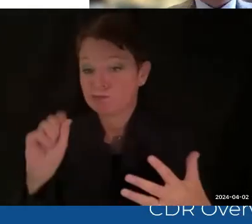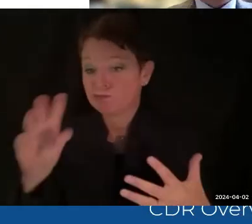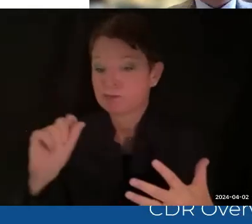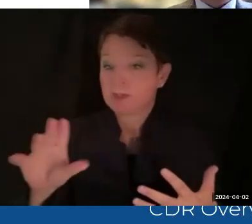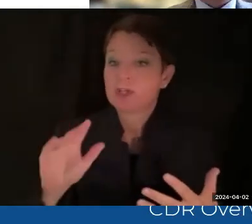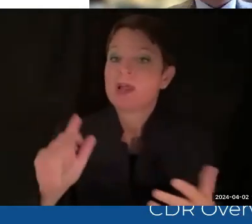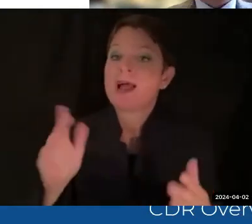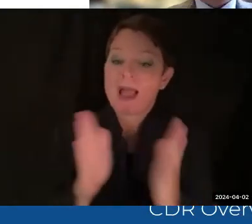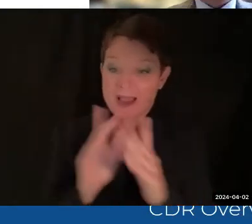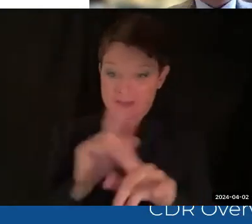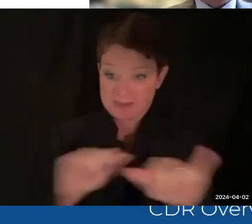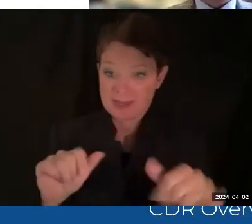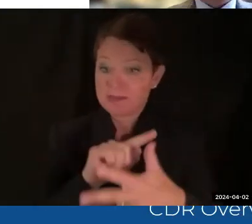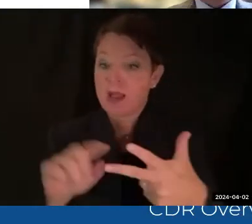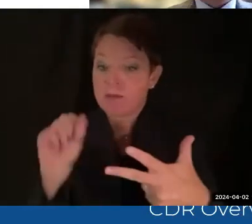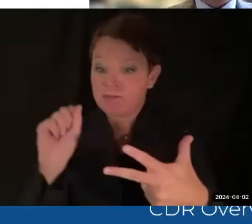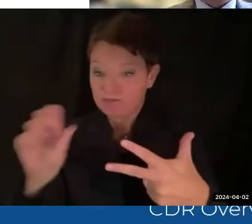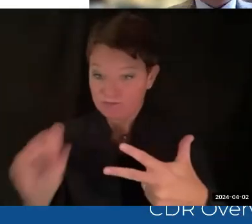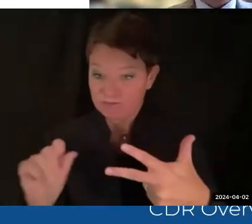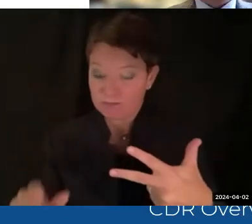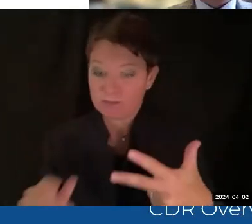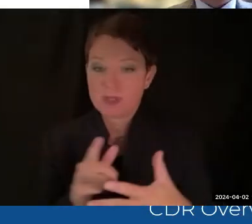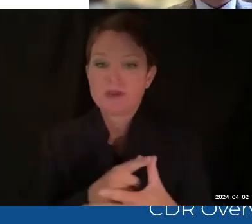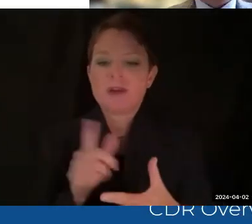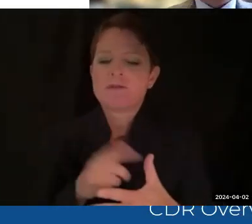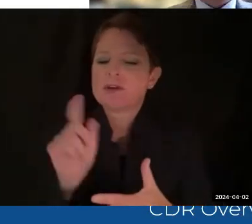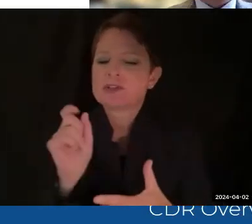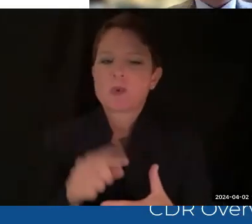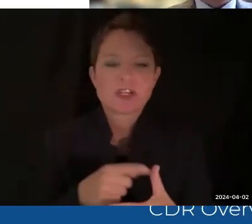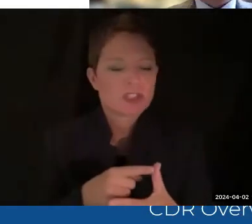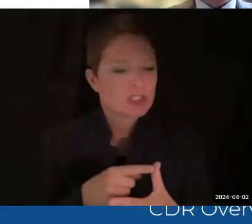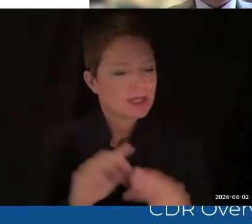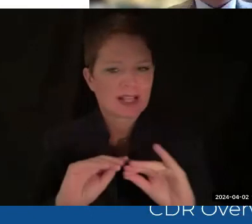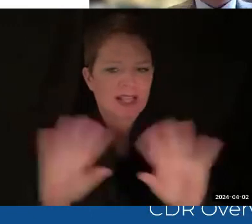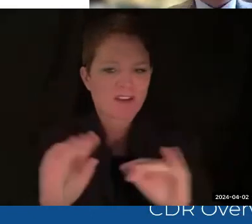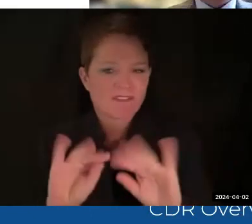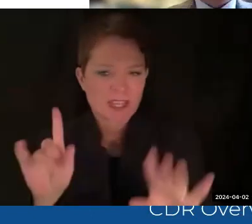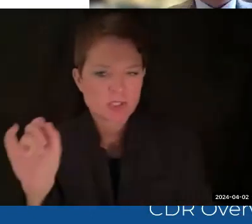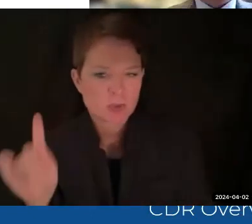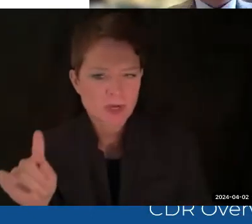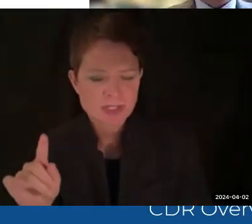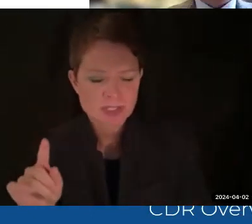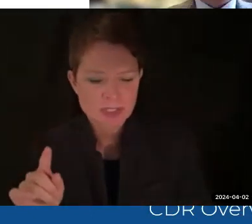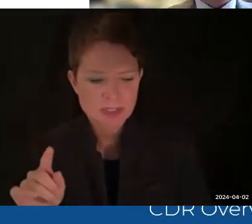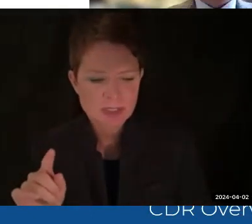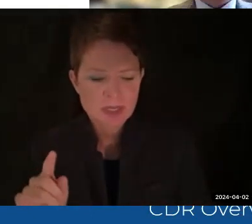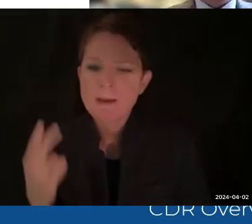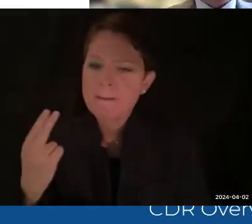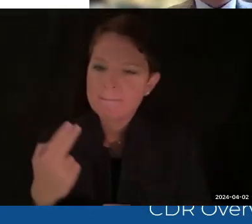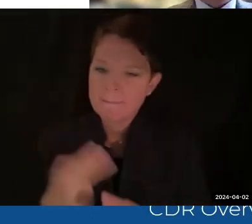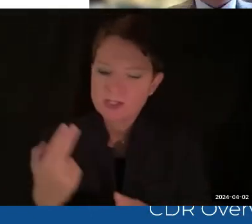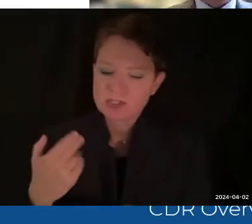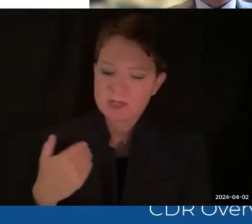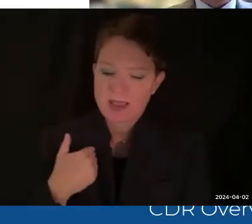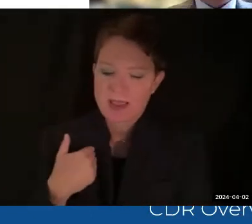You can ask them all at once. All right, so my first question is a clarification question. So it was mentioned that